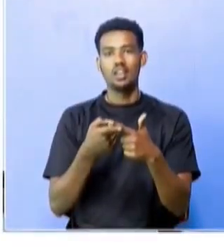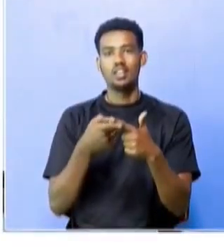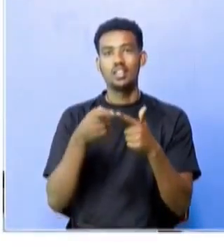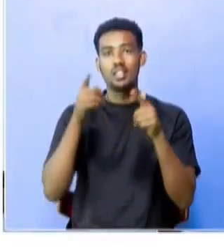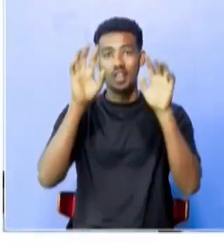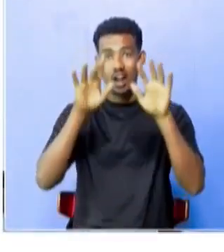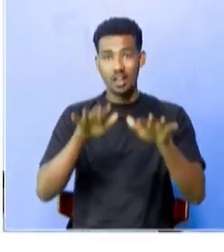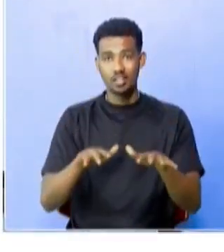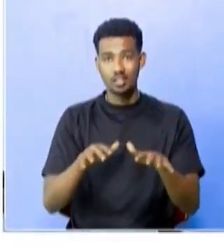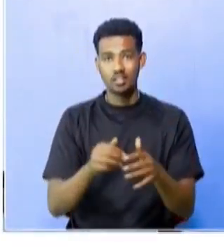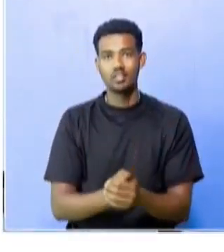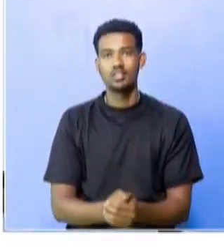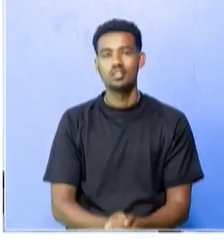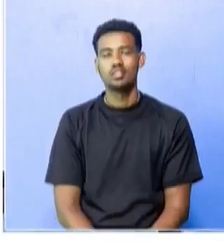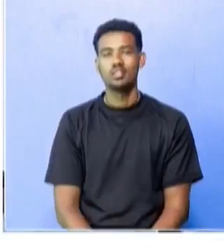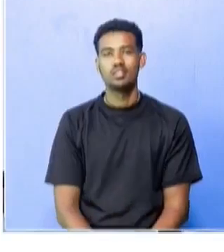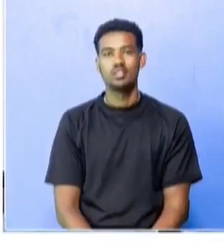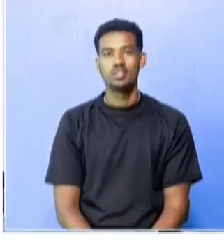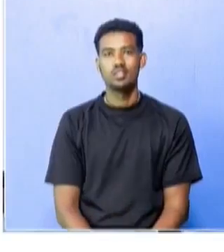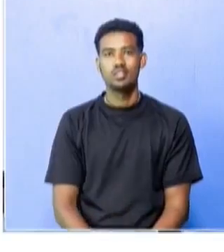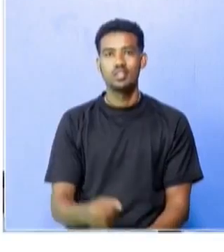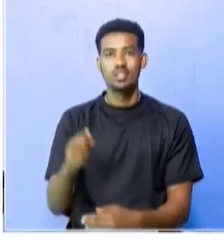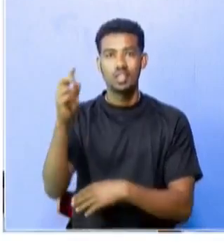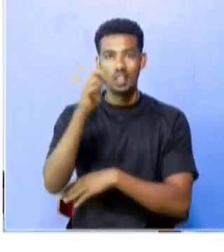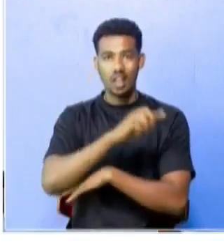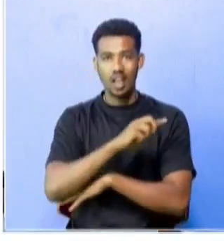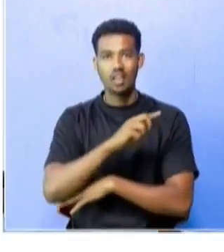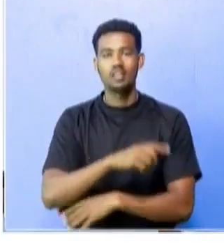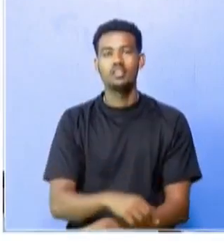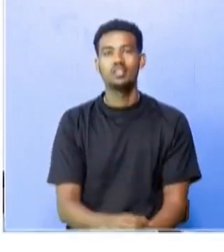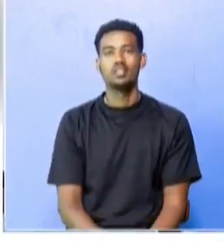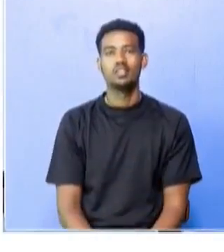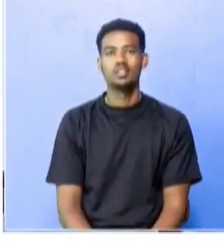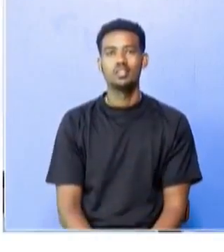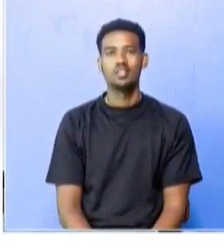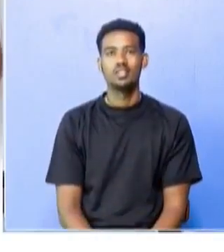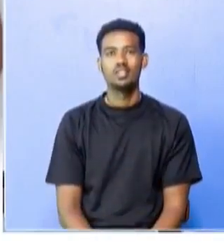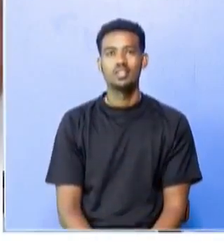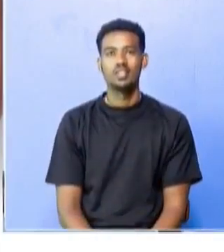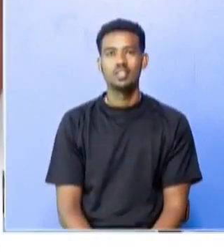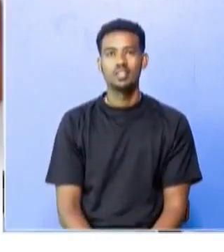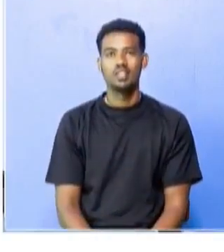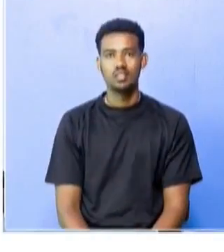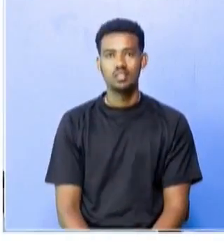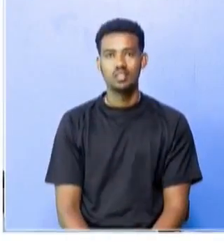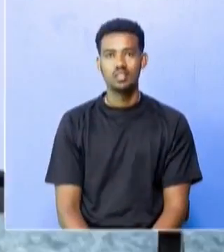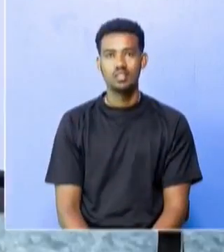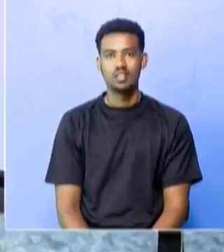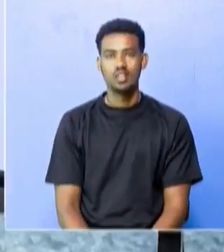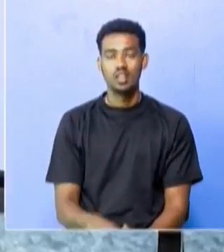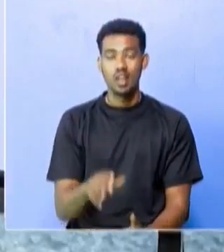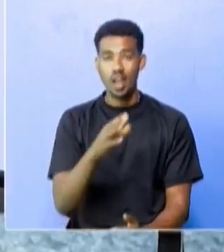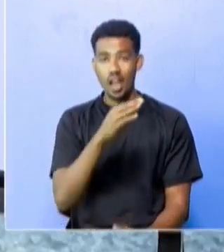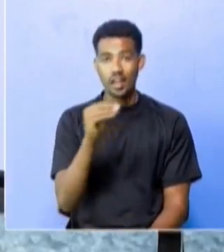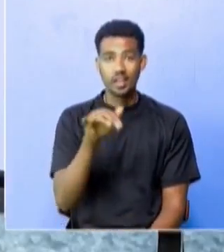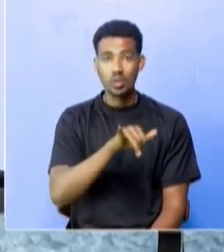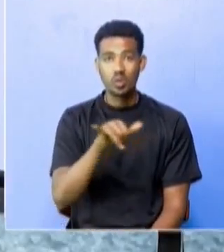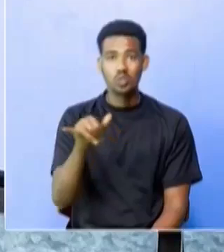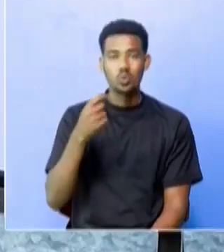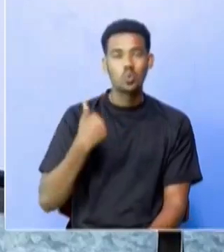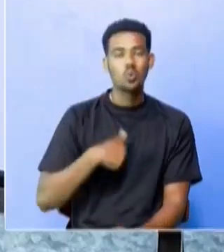Here is plus day, become rainy day. And also, we will